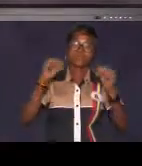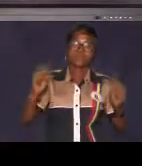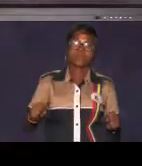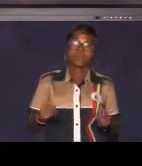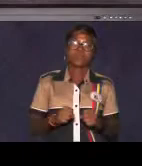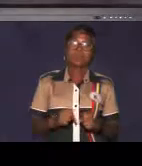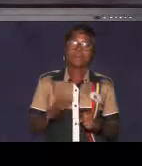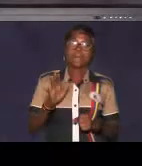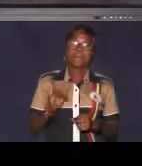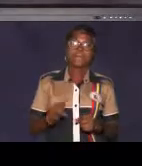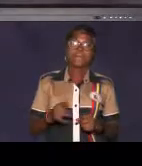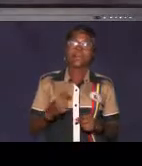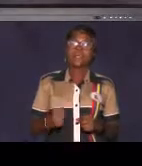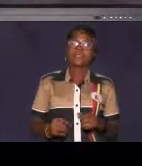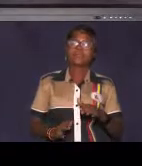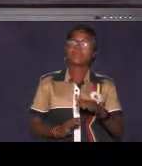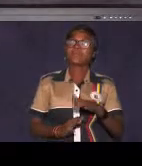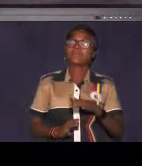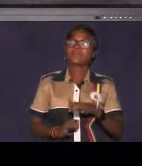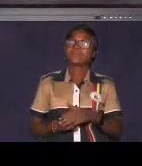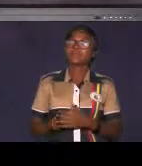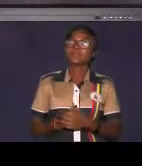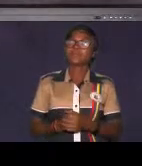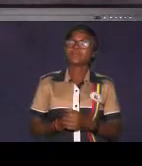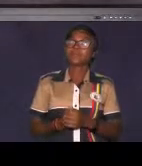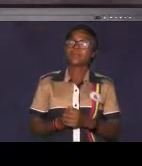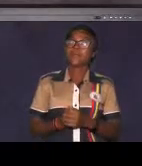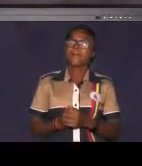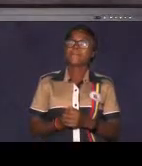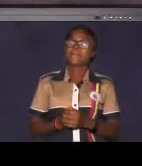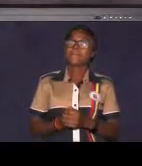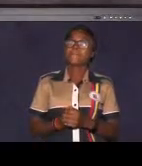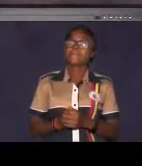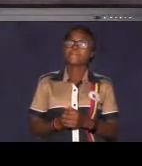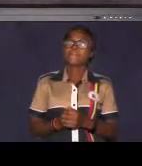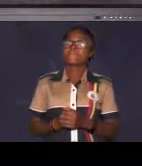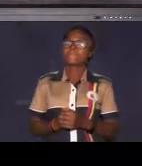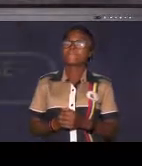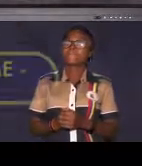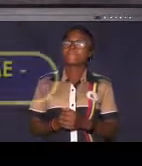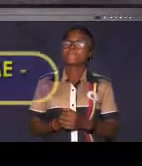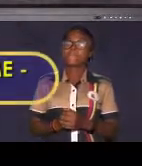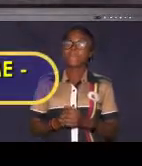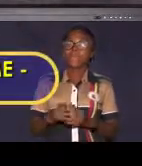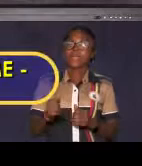and 10 squares by the base. Okay, so 100 is a perfect square.